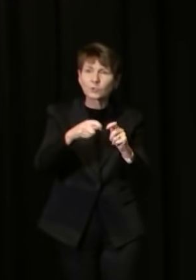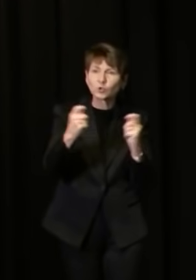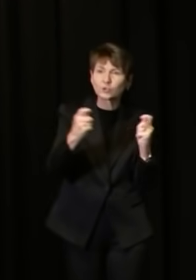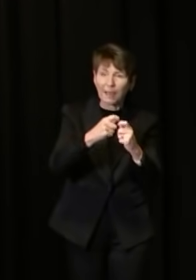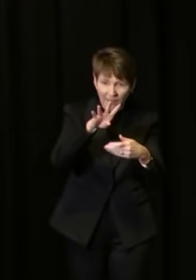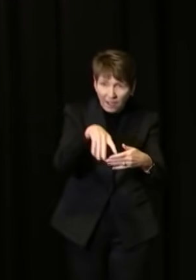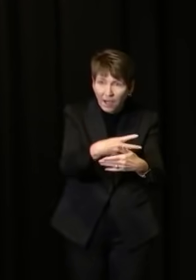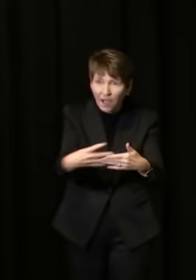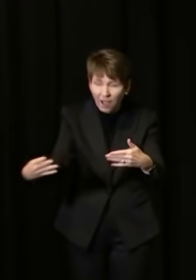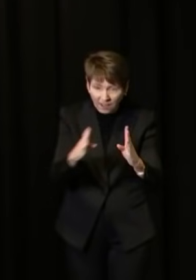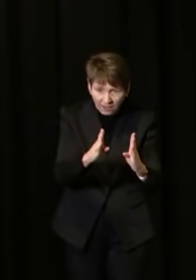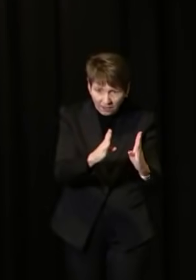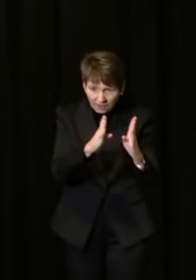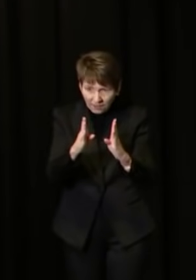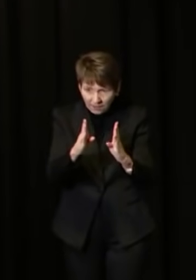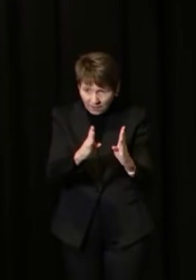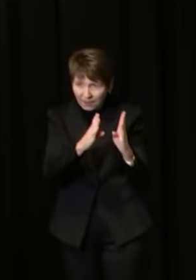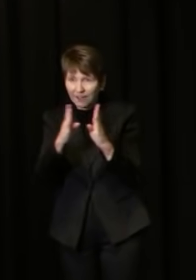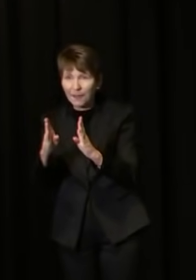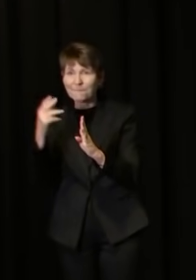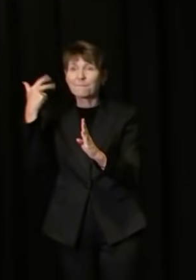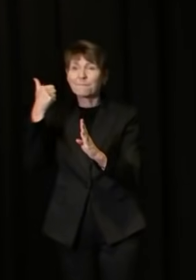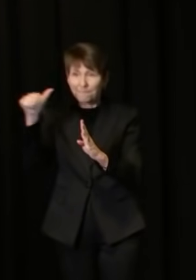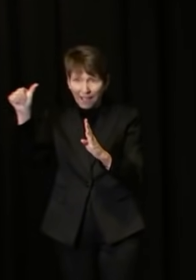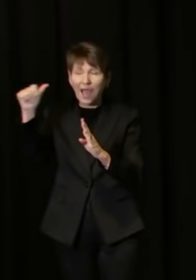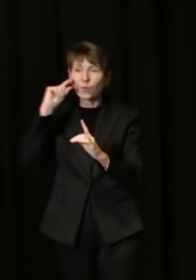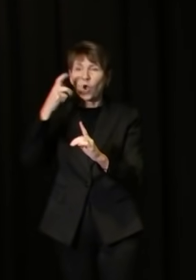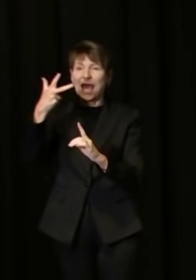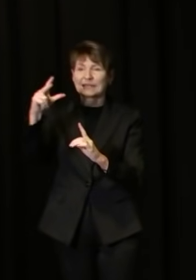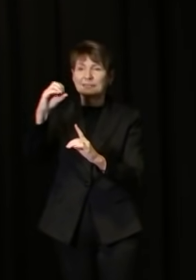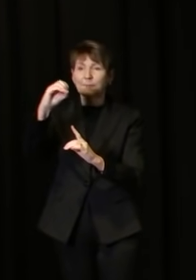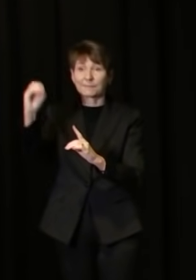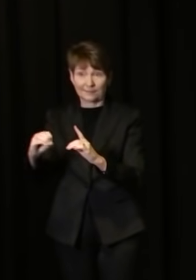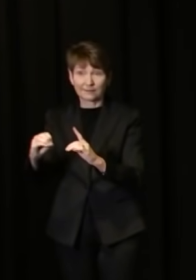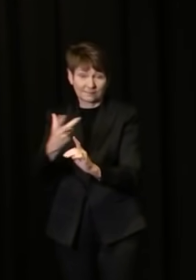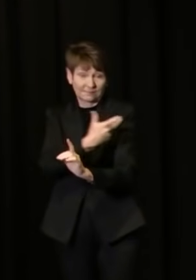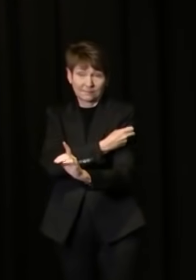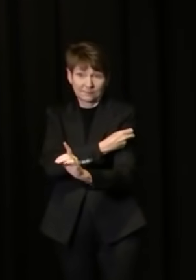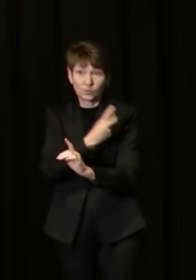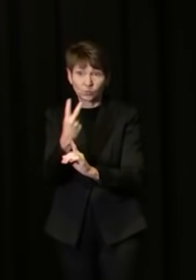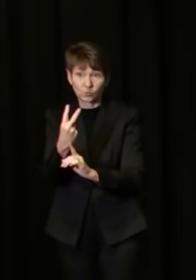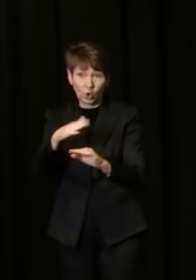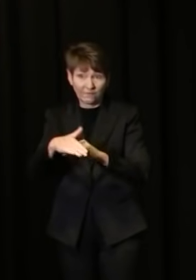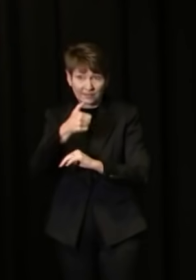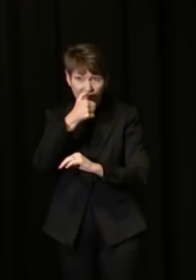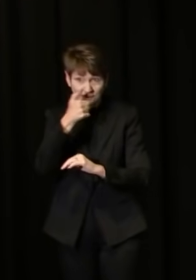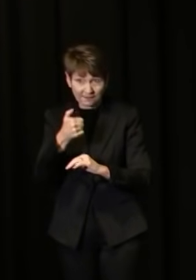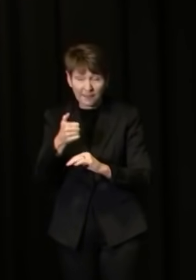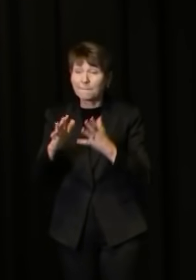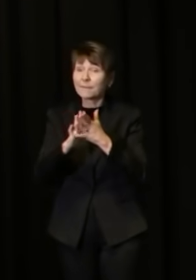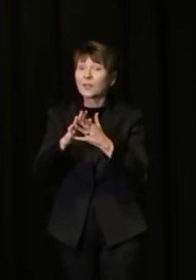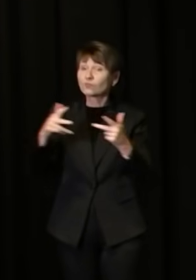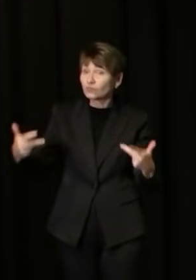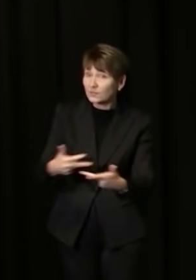easings. So, as a result of that, just to refresh everyone's memory, most indoor settings, that's